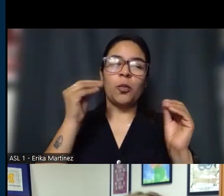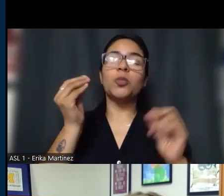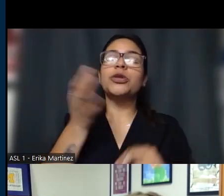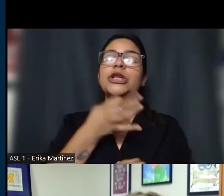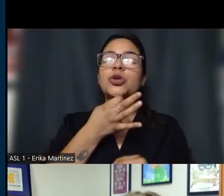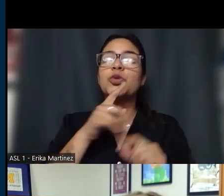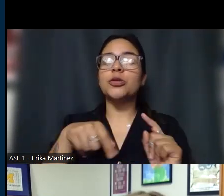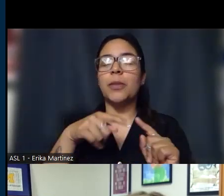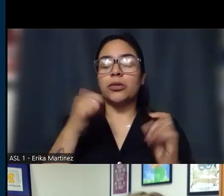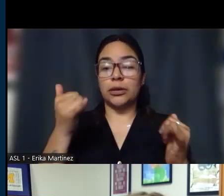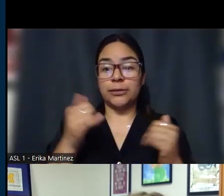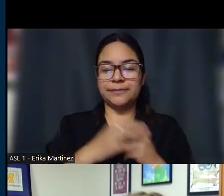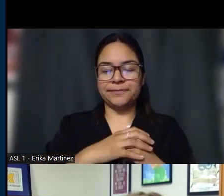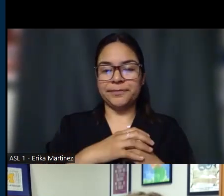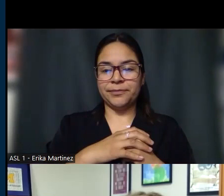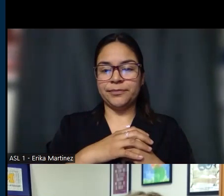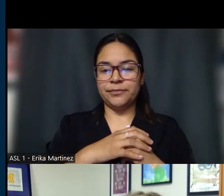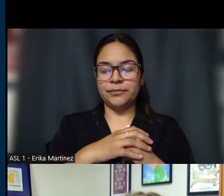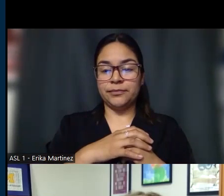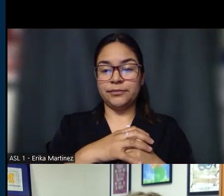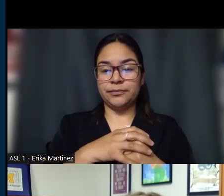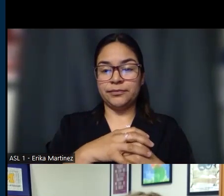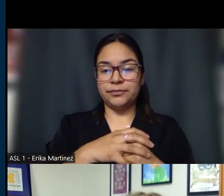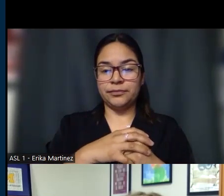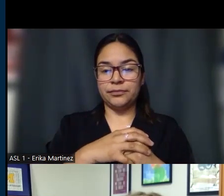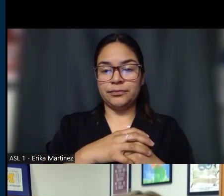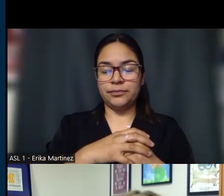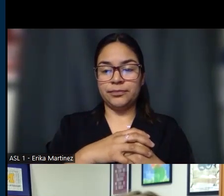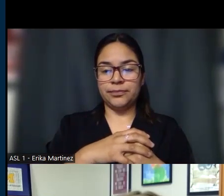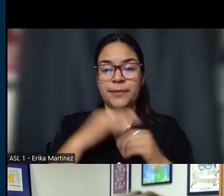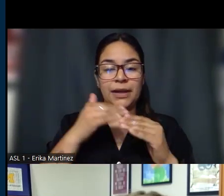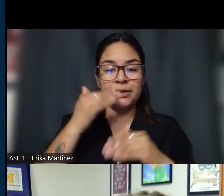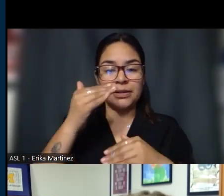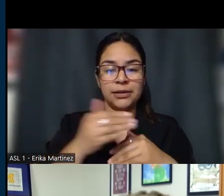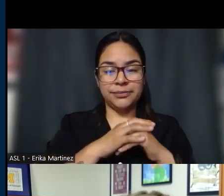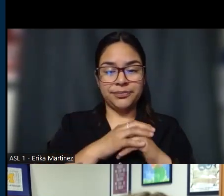just indicate advanced slide? Yes, please. Next slide.